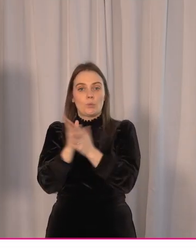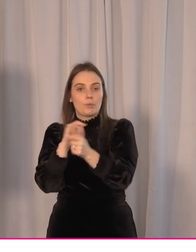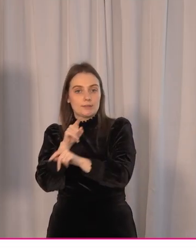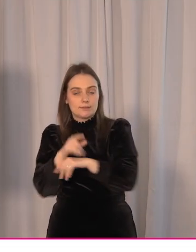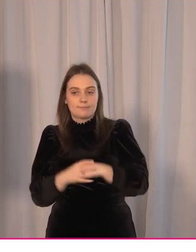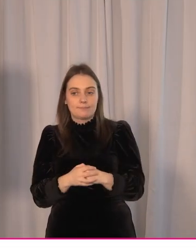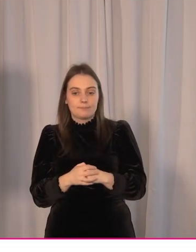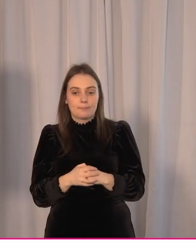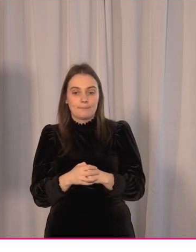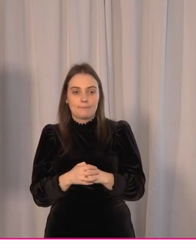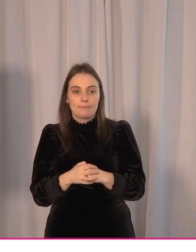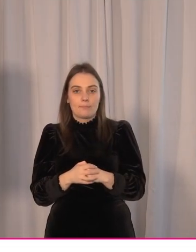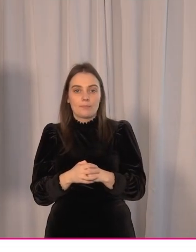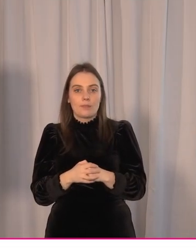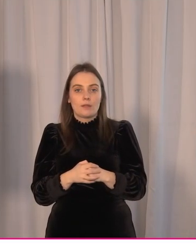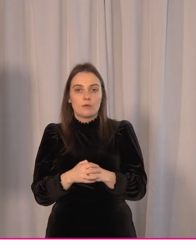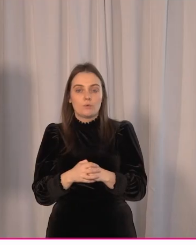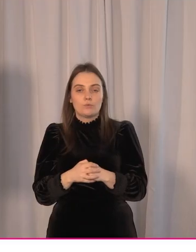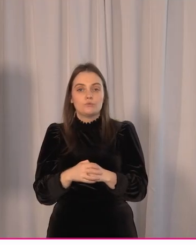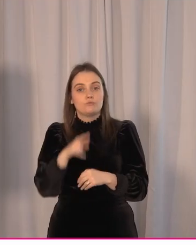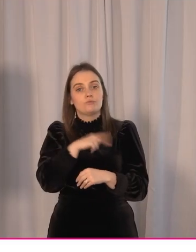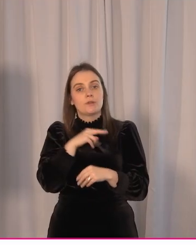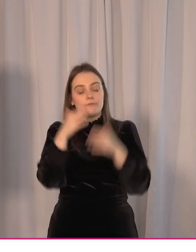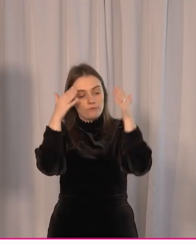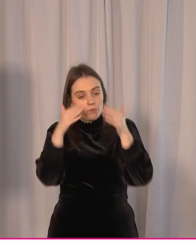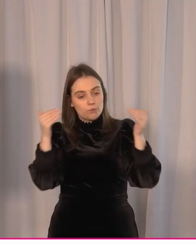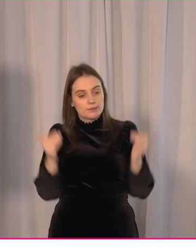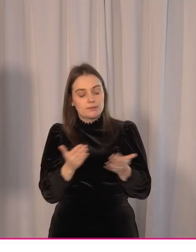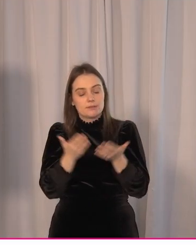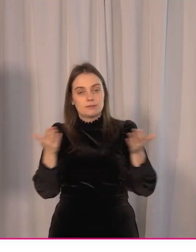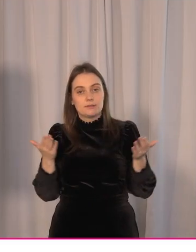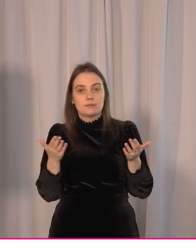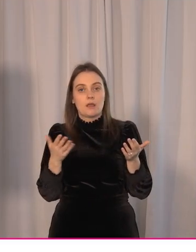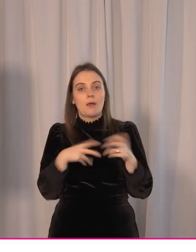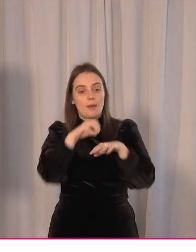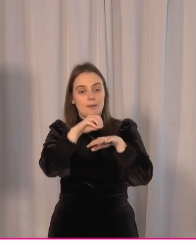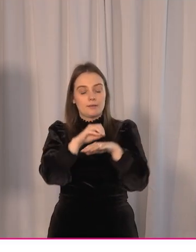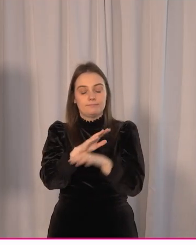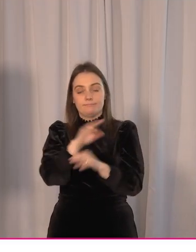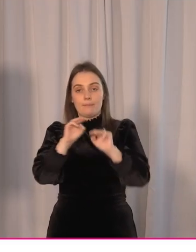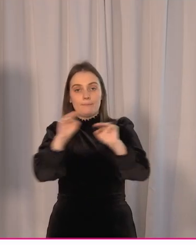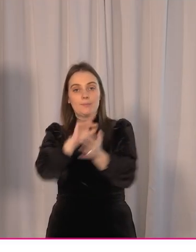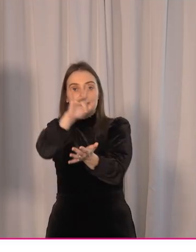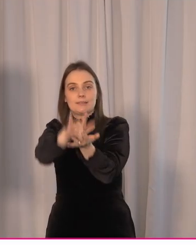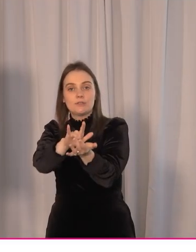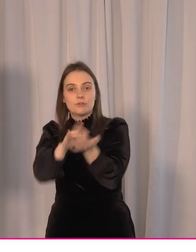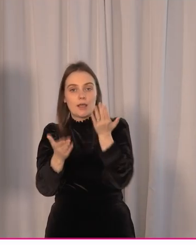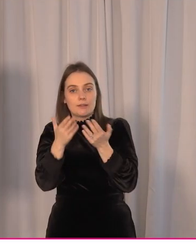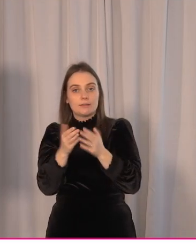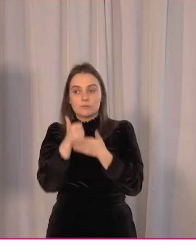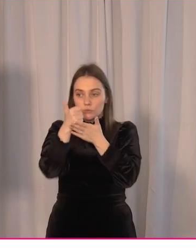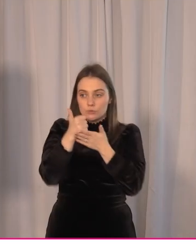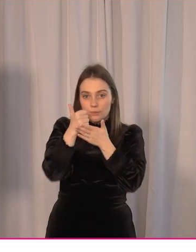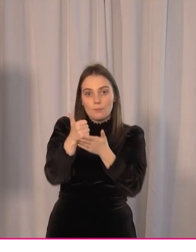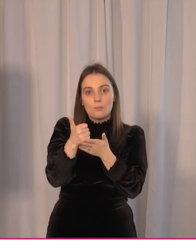really want to emphasize in a principled way the centrality of people in actually responding and supporting the population